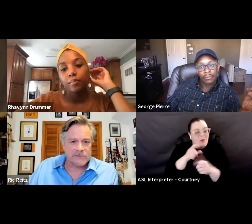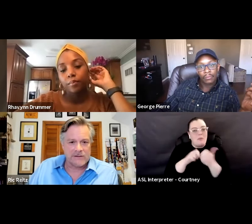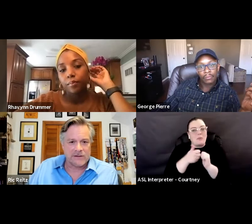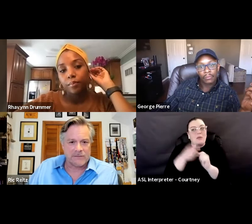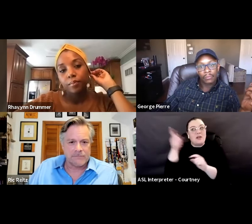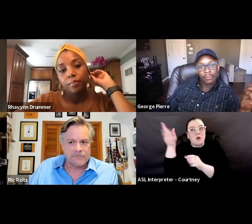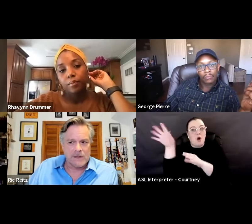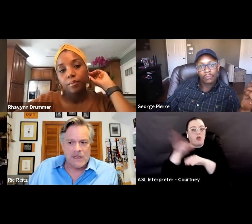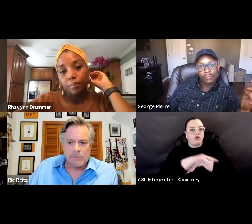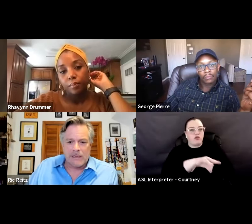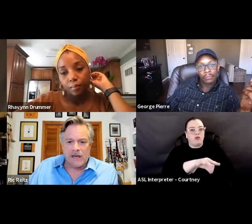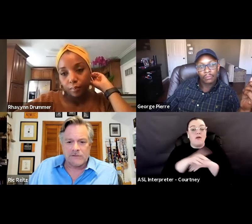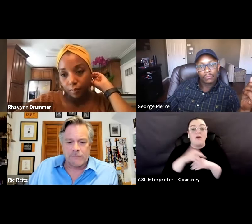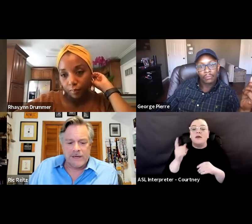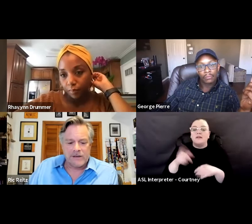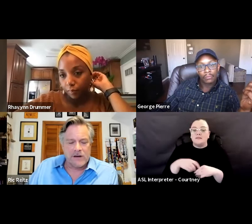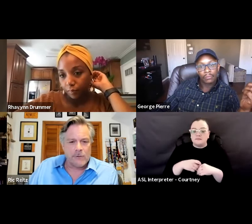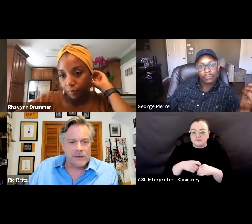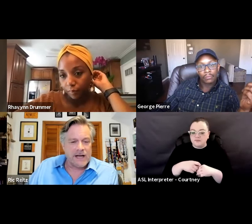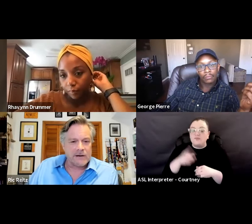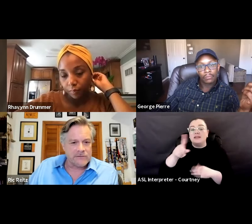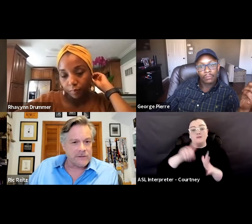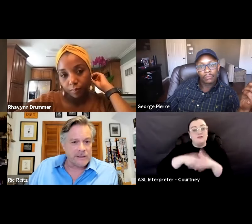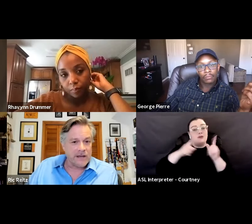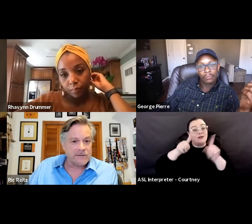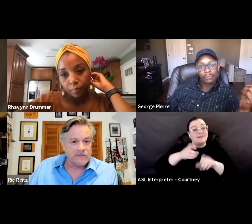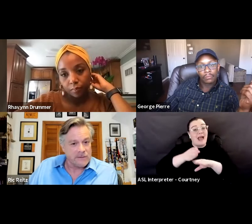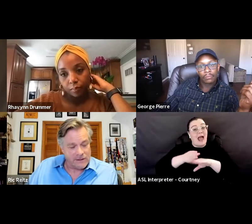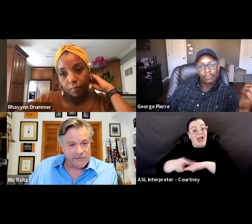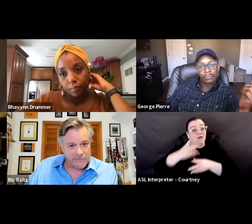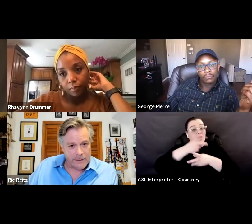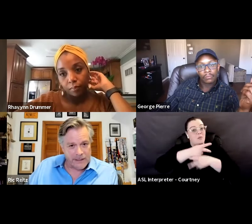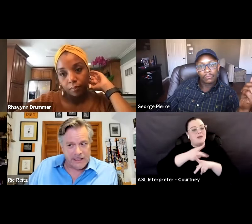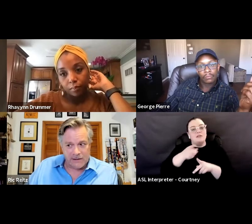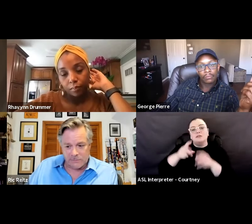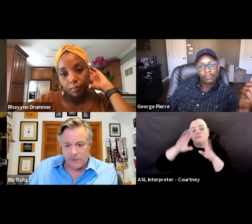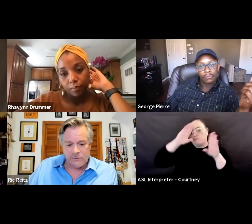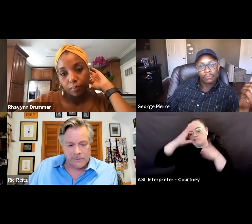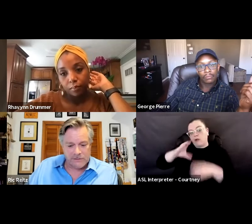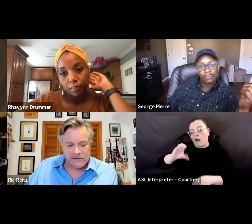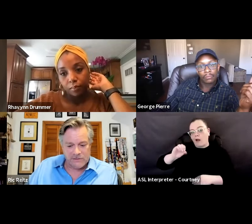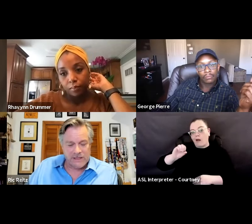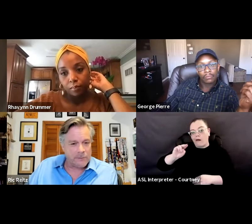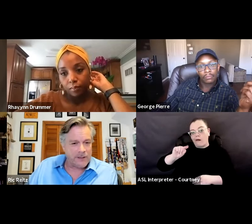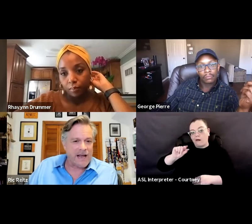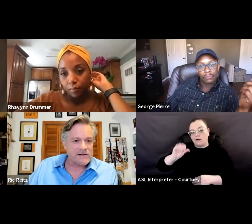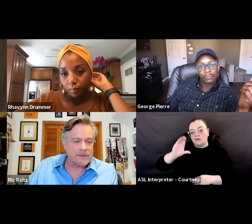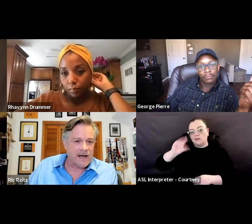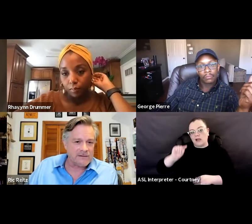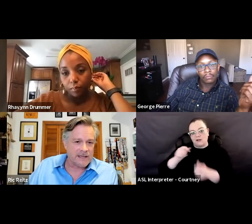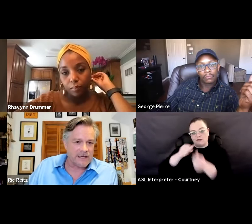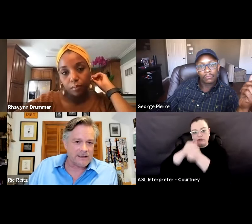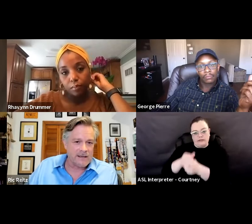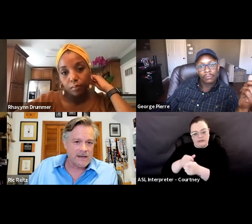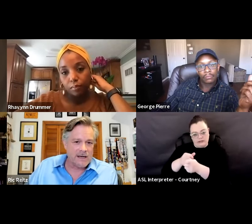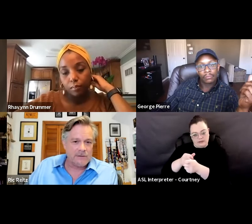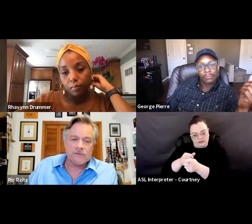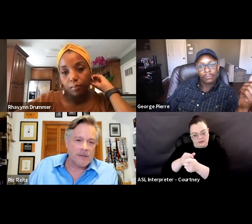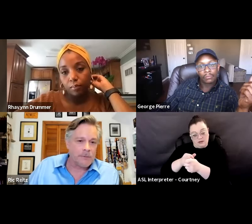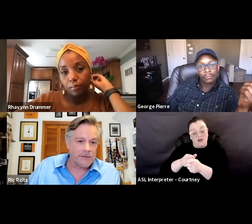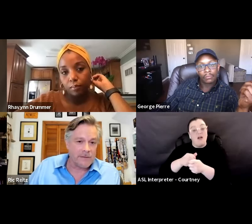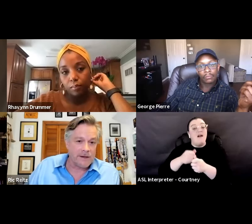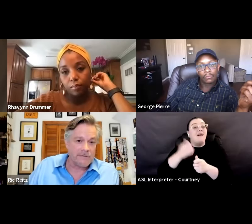contact tracing. Because if we can narrow it down and somebody does, heaven forbid, get exposed and we start to see it, it has to be isolated.